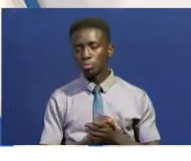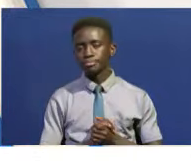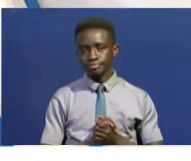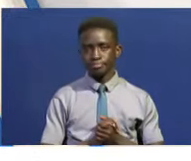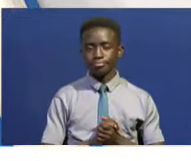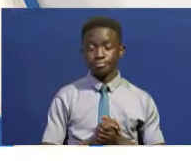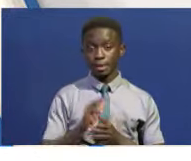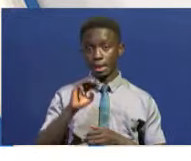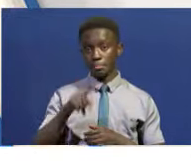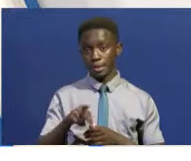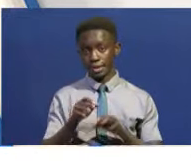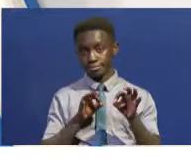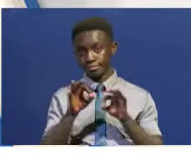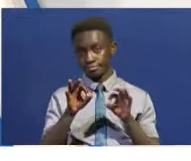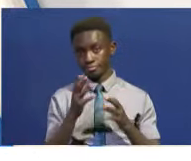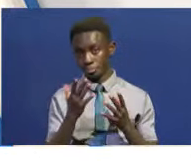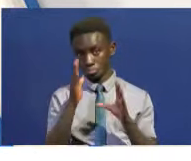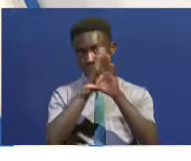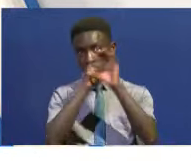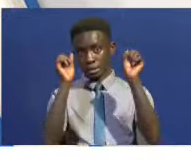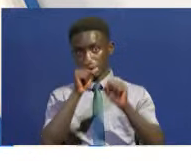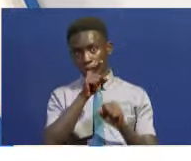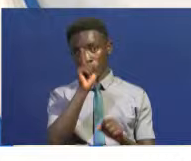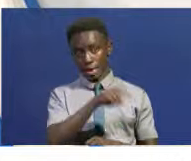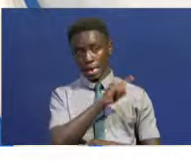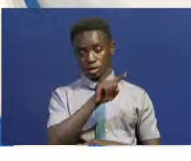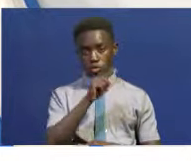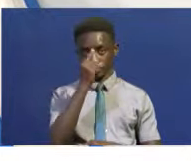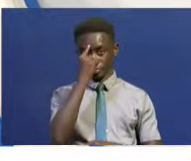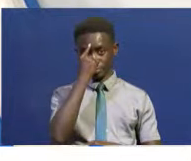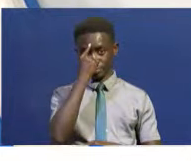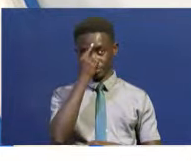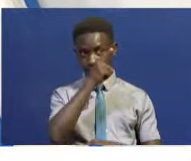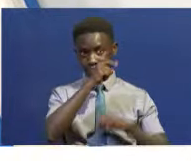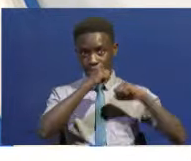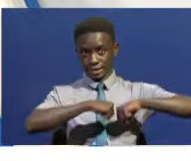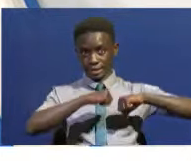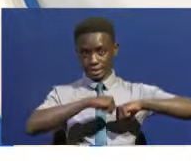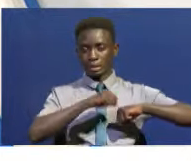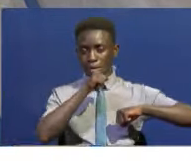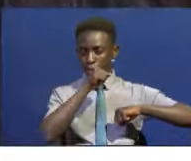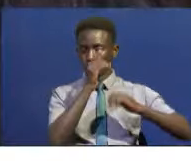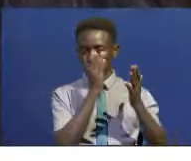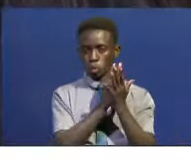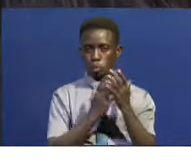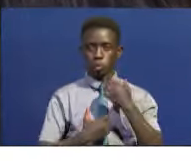termed the President's directive to cancel Adani company deal as courageous and sharp.